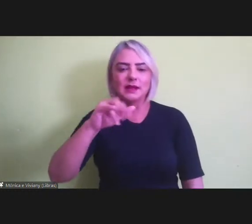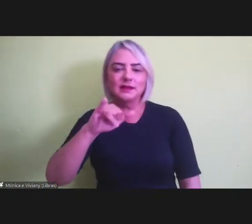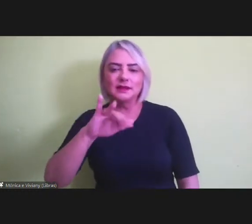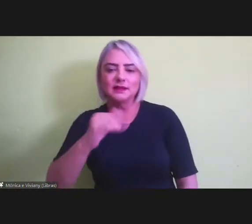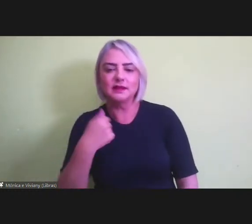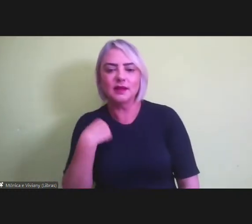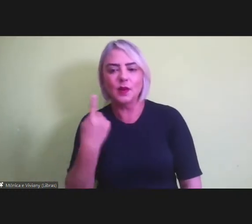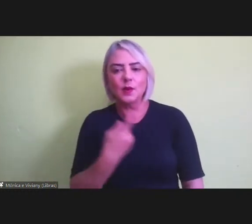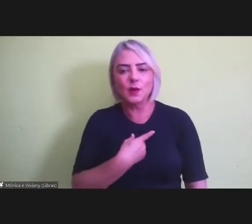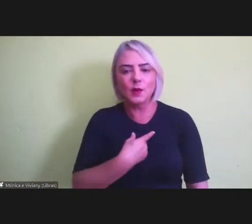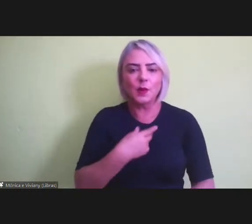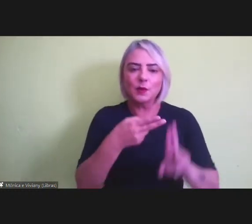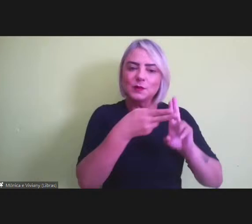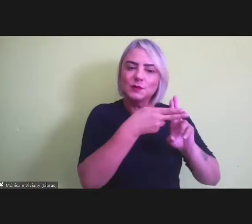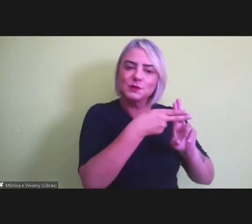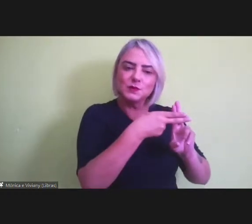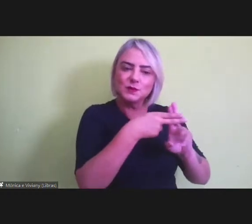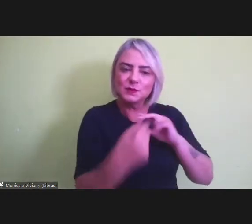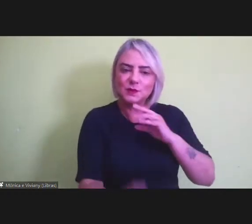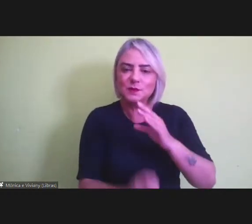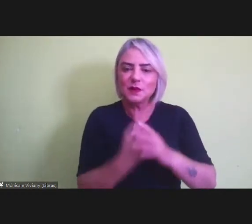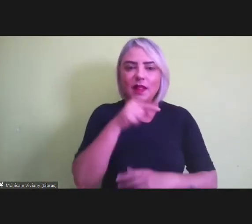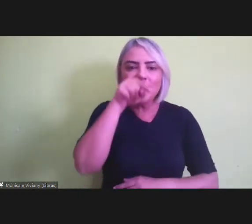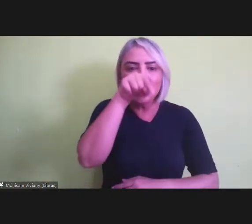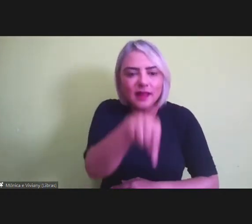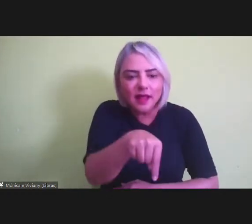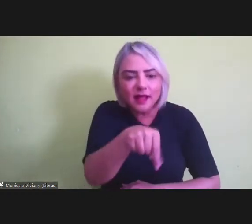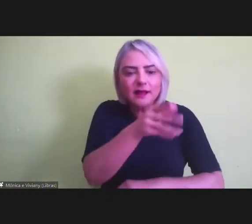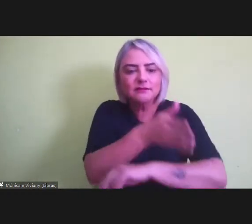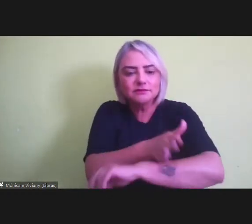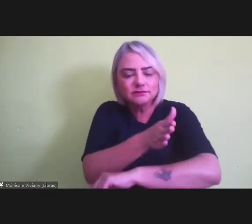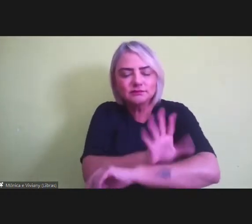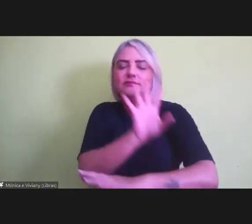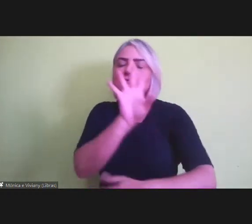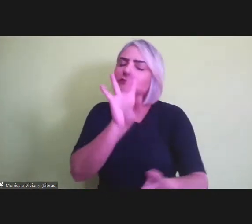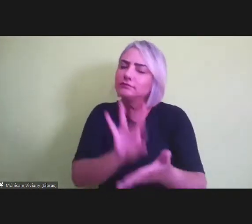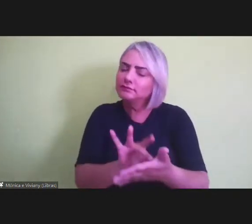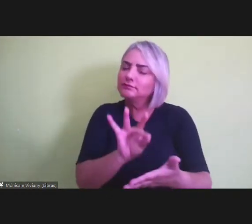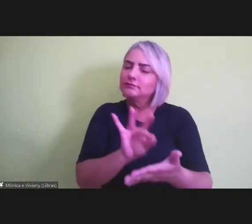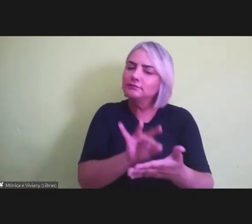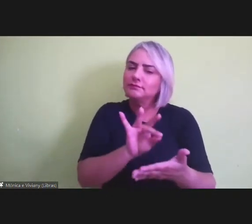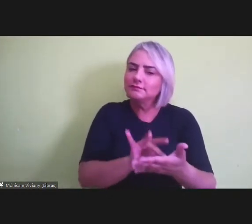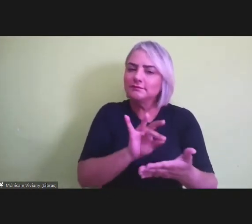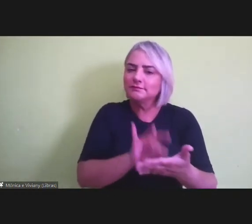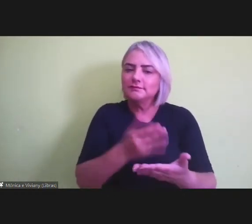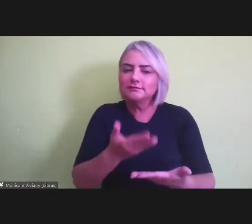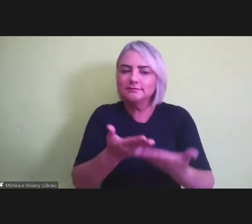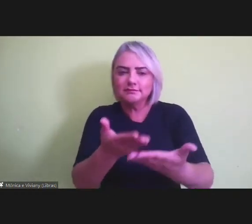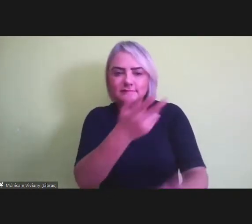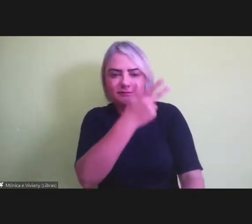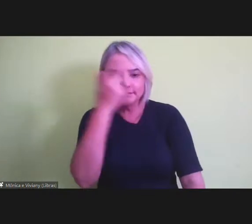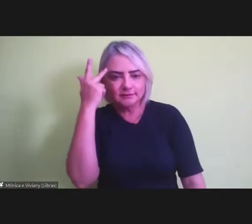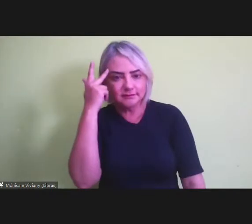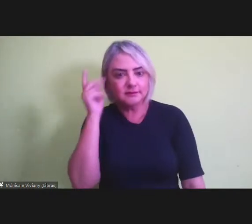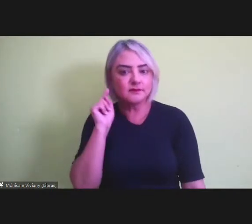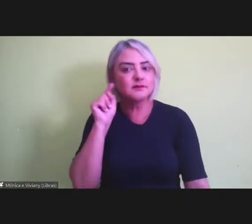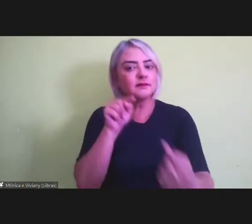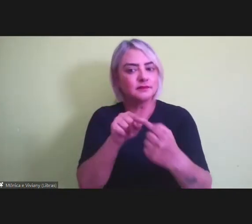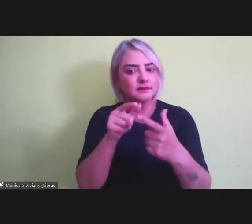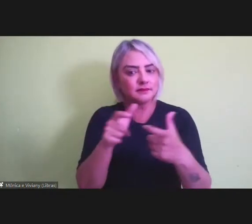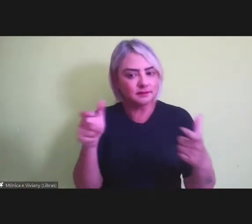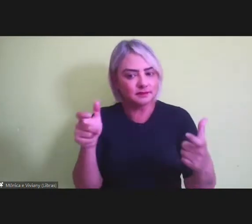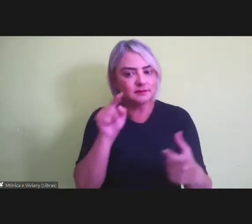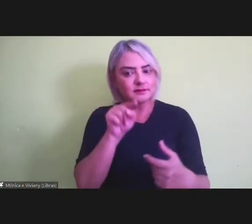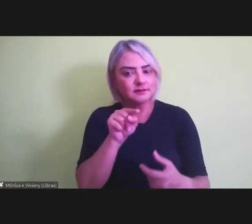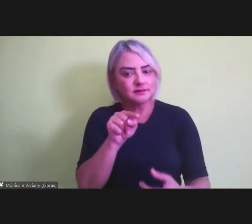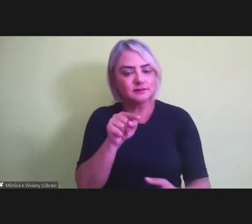with Patricia, which is our SUS, Unified Health System Helping in Practice, and this reaching